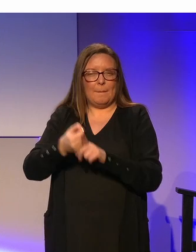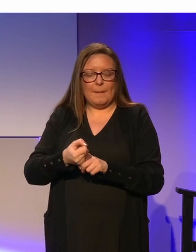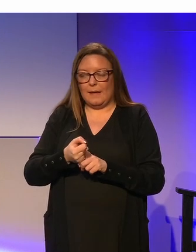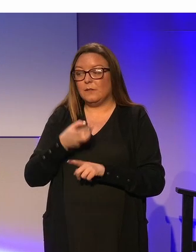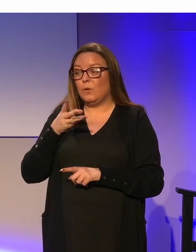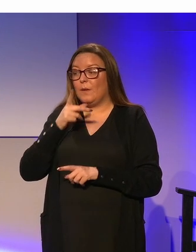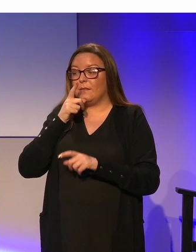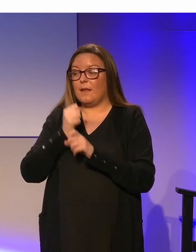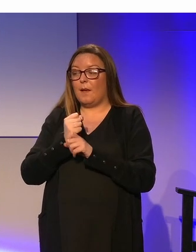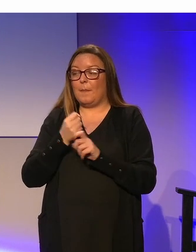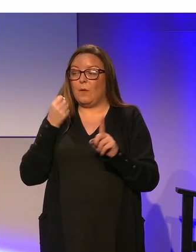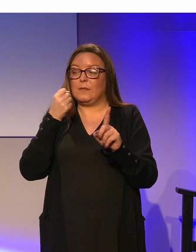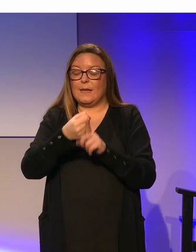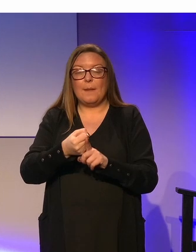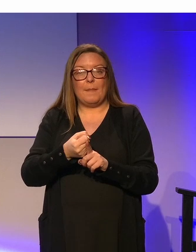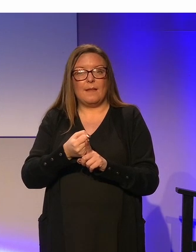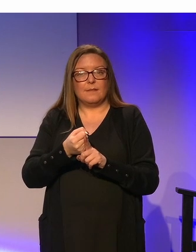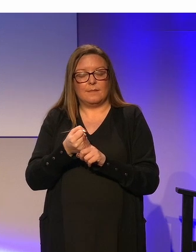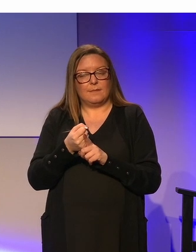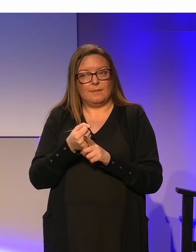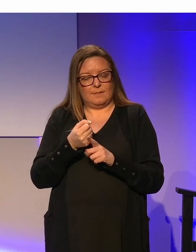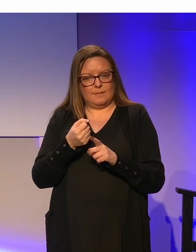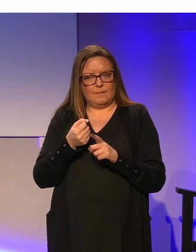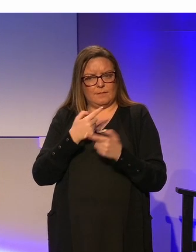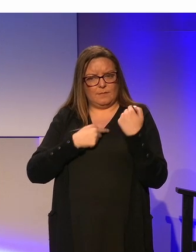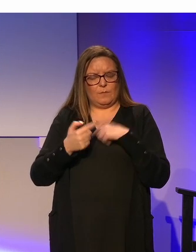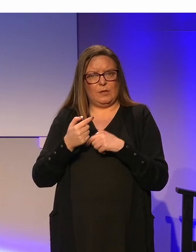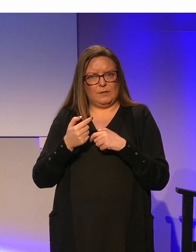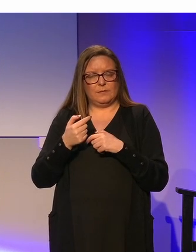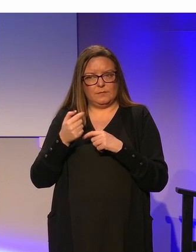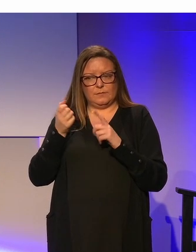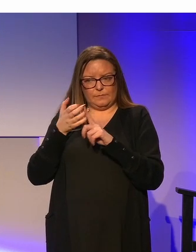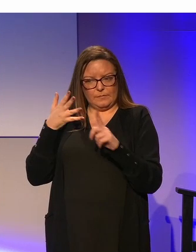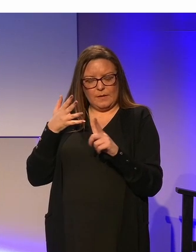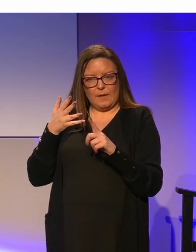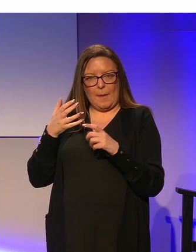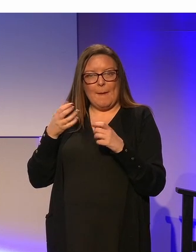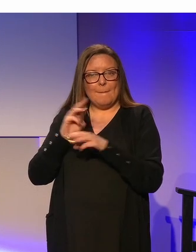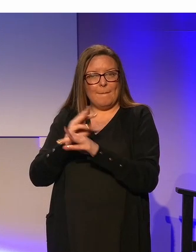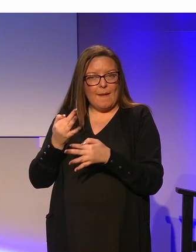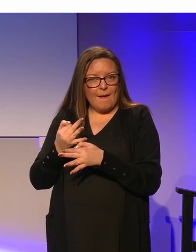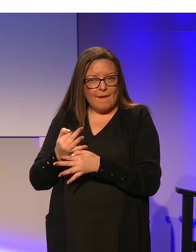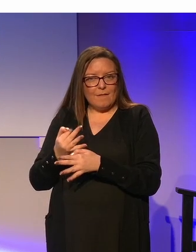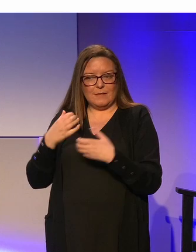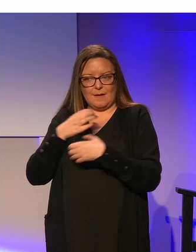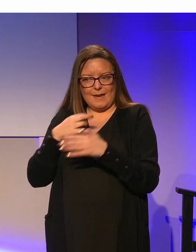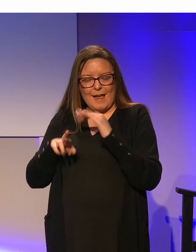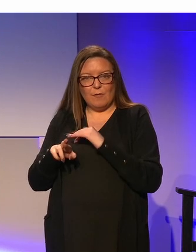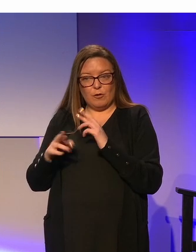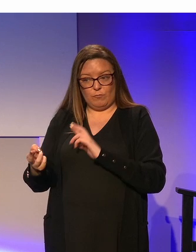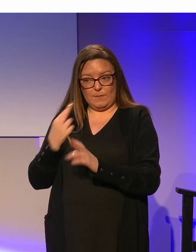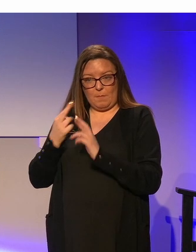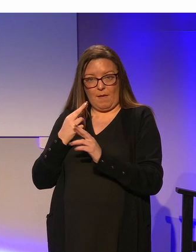So in our surveys of parent carers, we found that the majority of parent carers responding to the survey